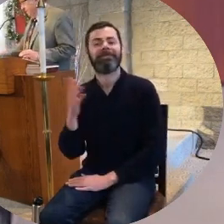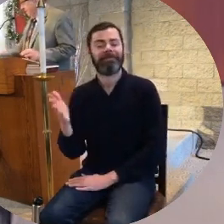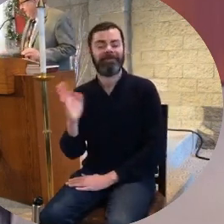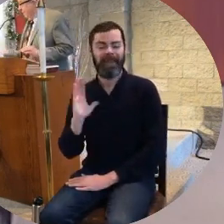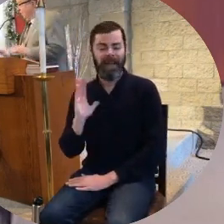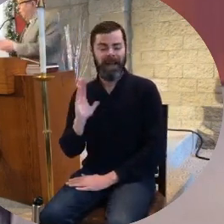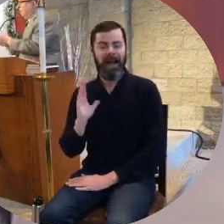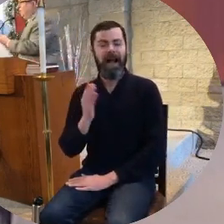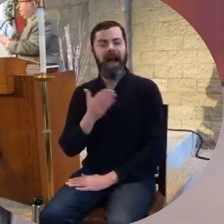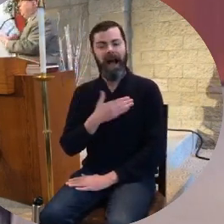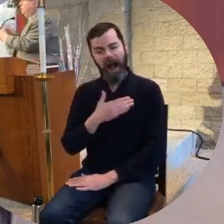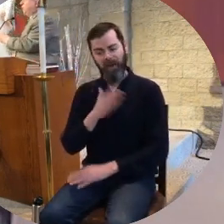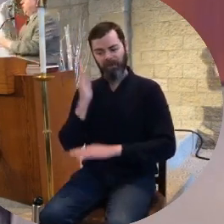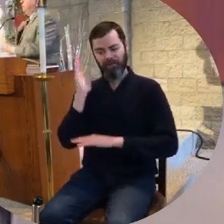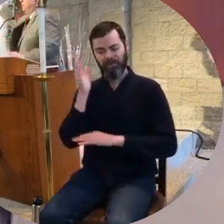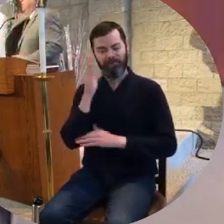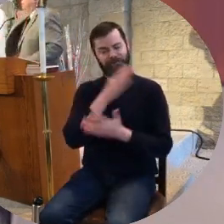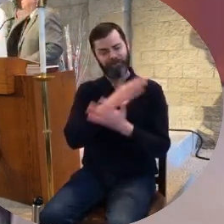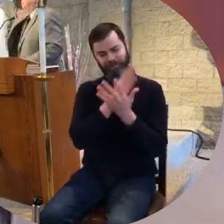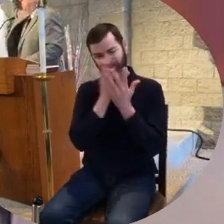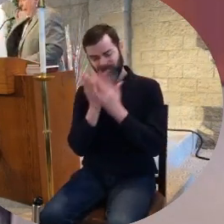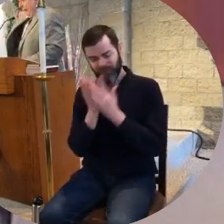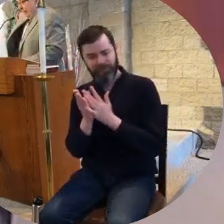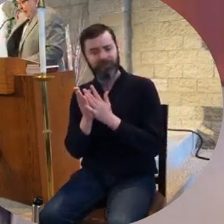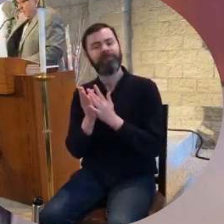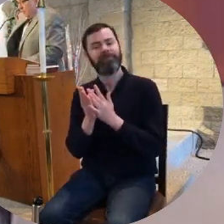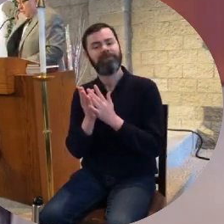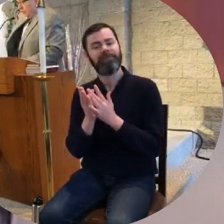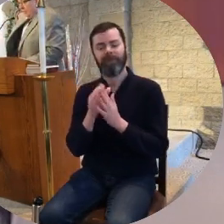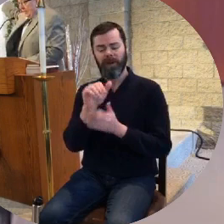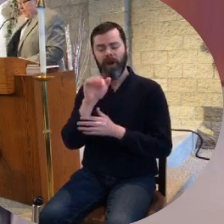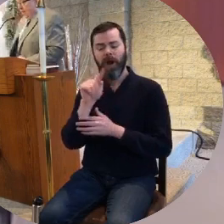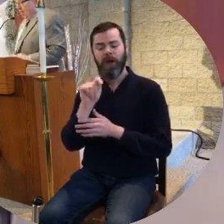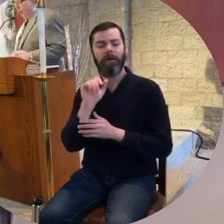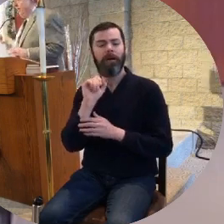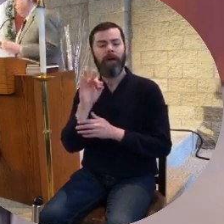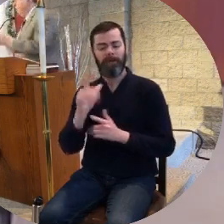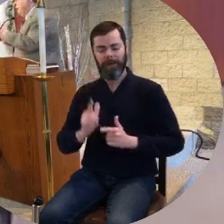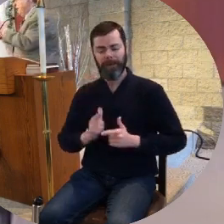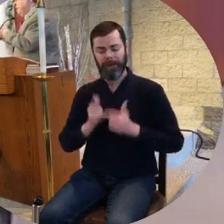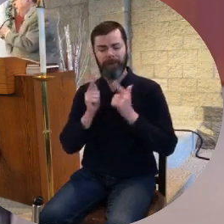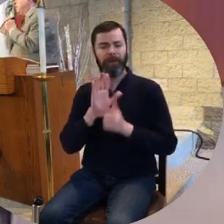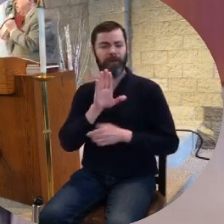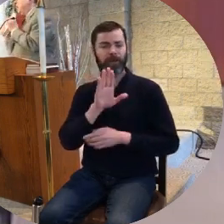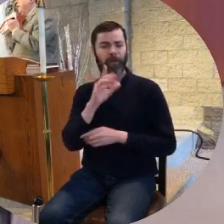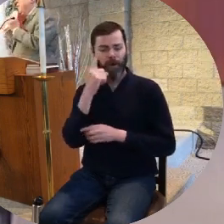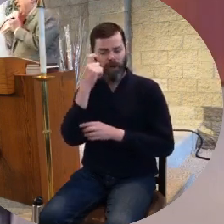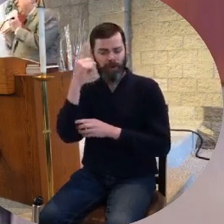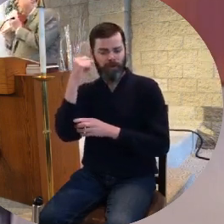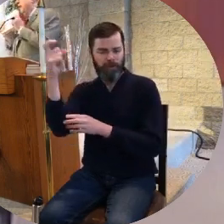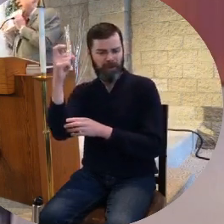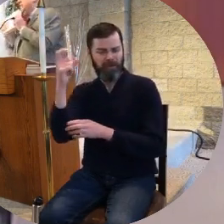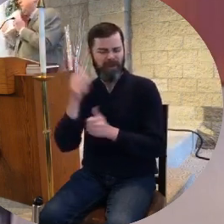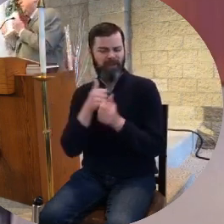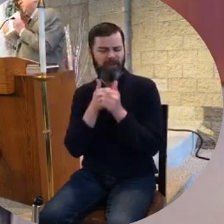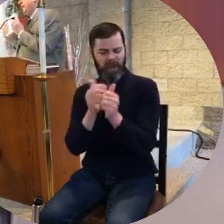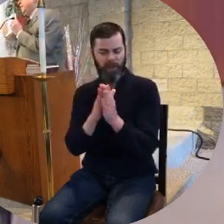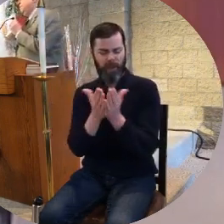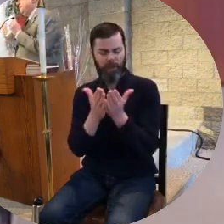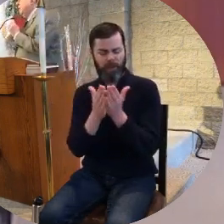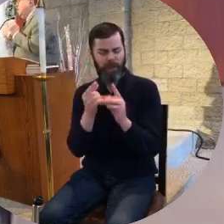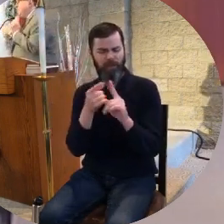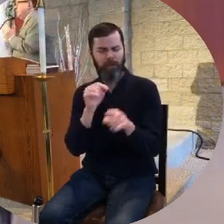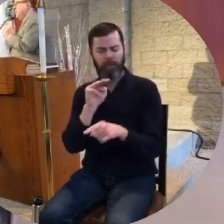we finish our series, The Art of Living Your Dreams, based on the book by Mike Dooley. We have really covered a lot of ground in the last few